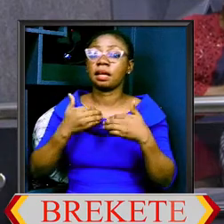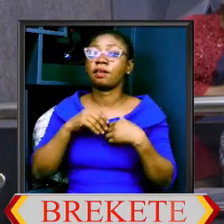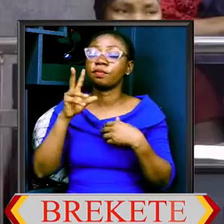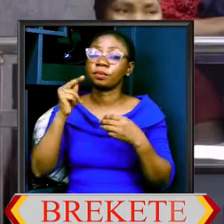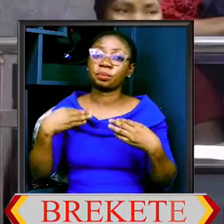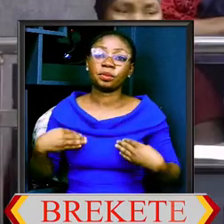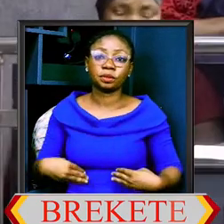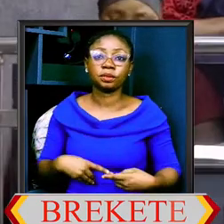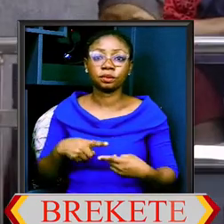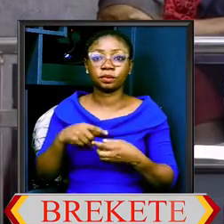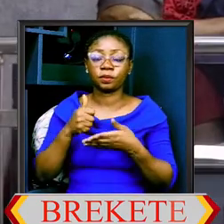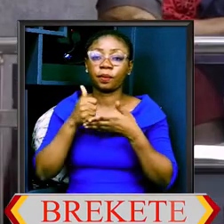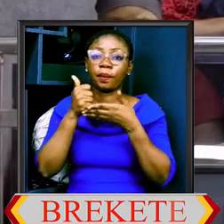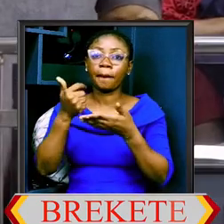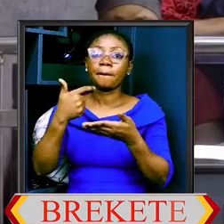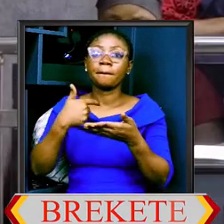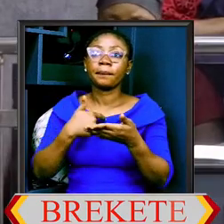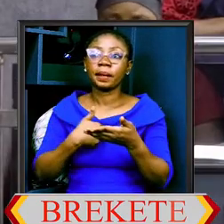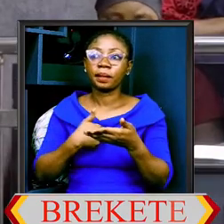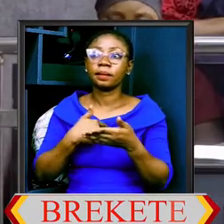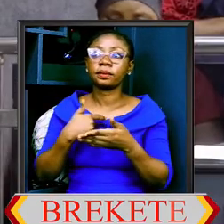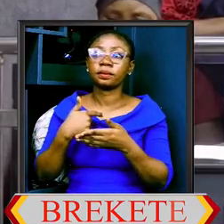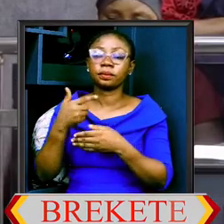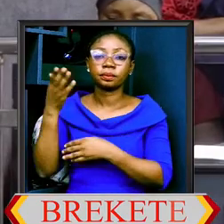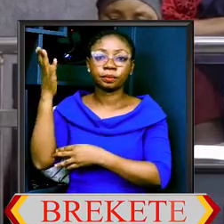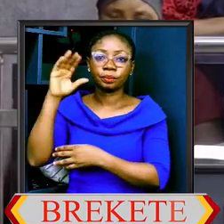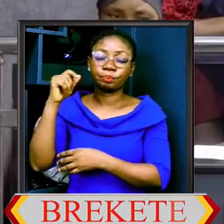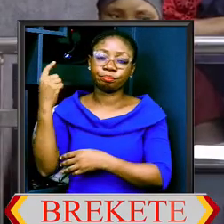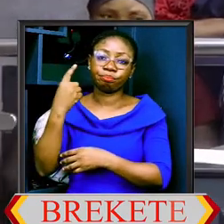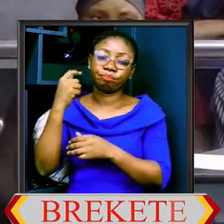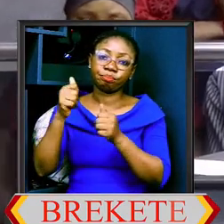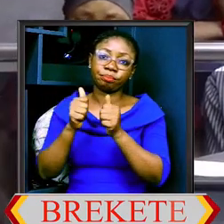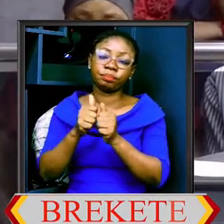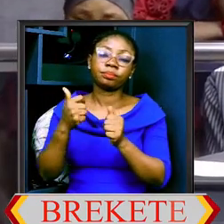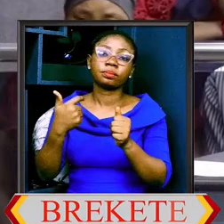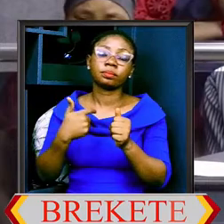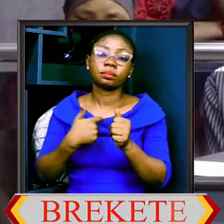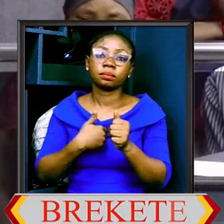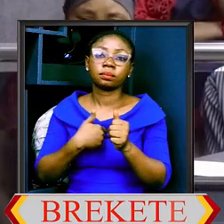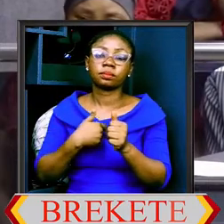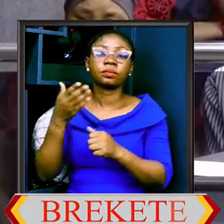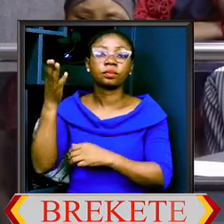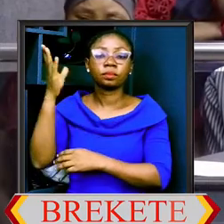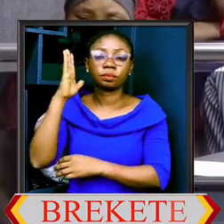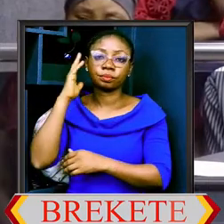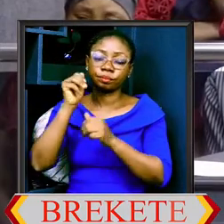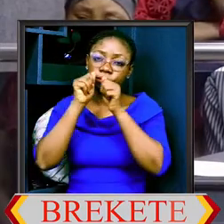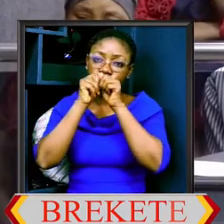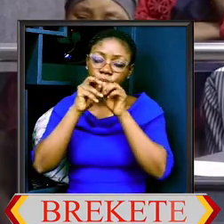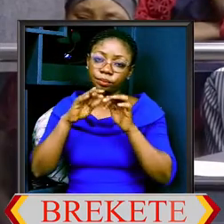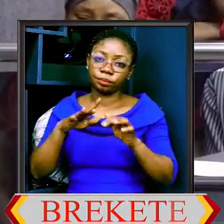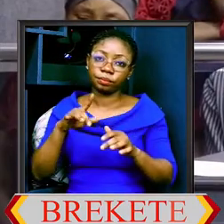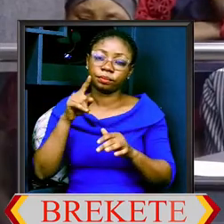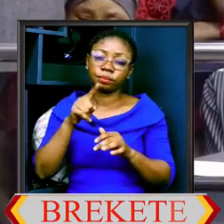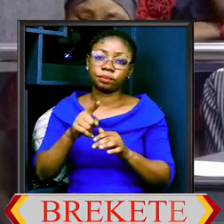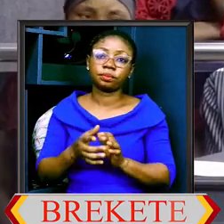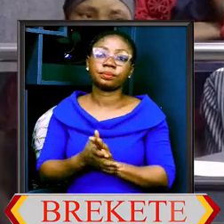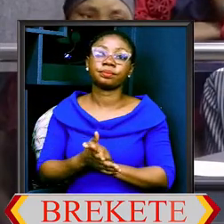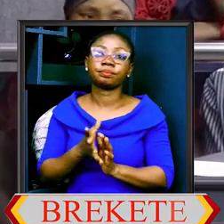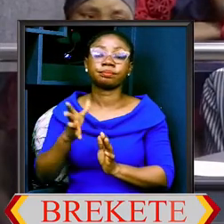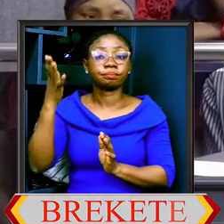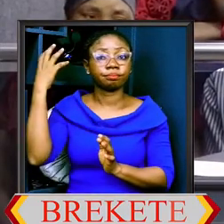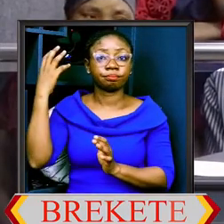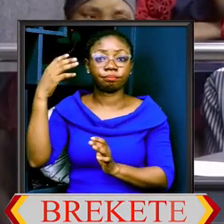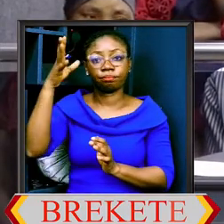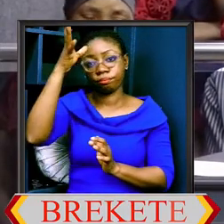me. It's only my girlfriend is always with me. Elizabeth, God will bless you. Daddy, you live long.